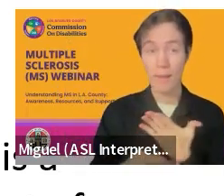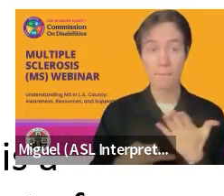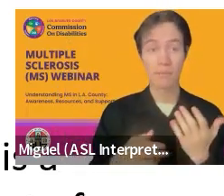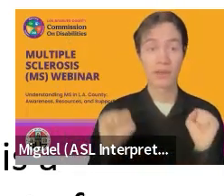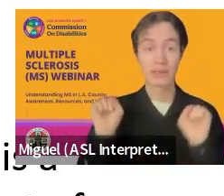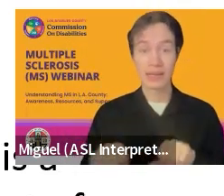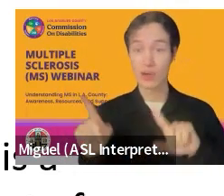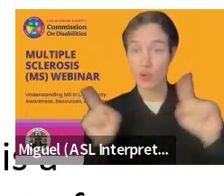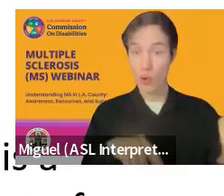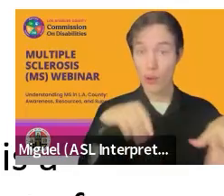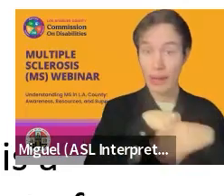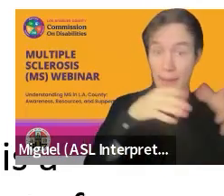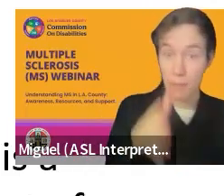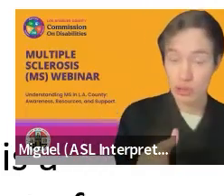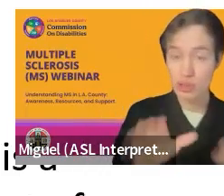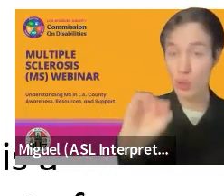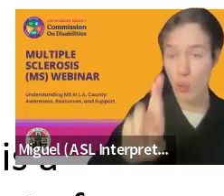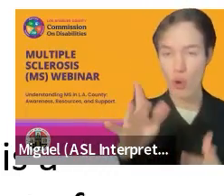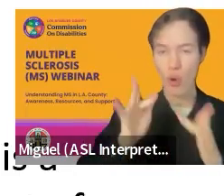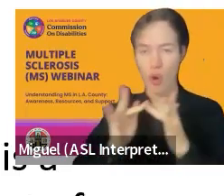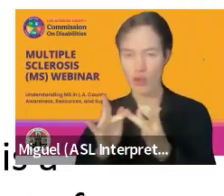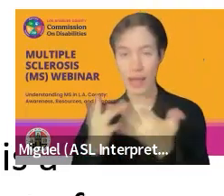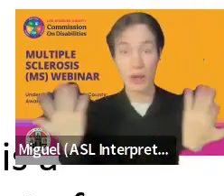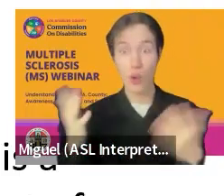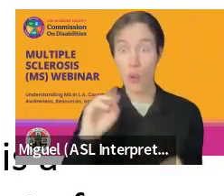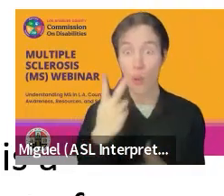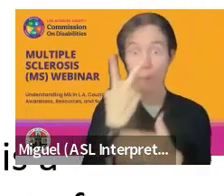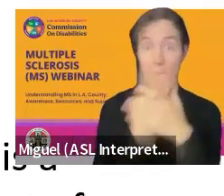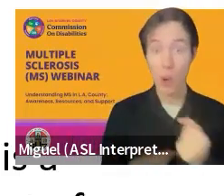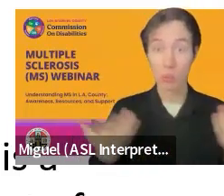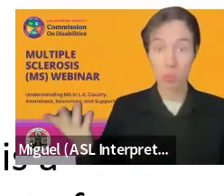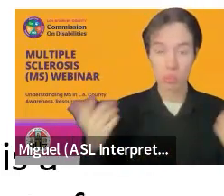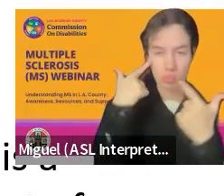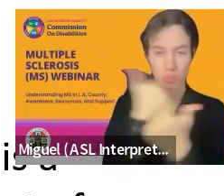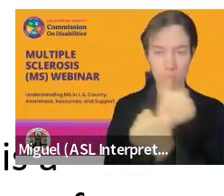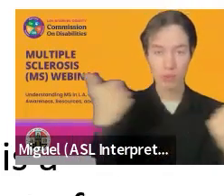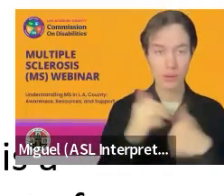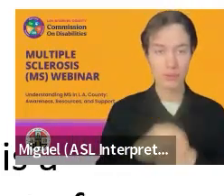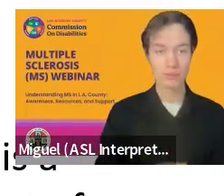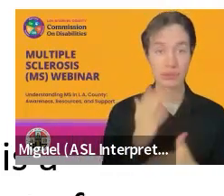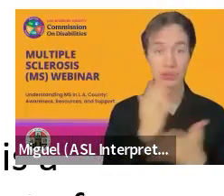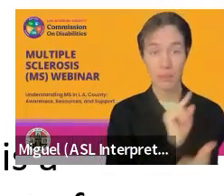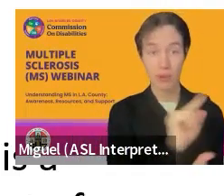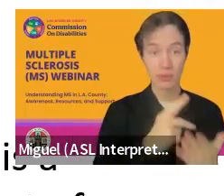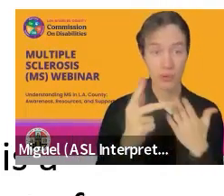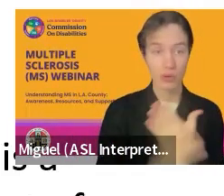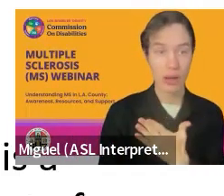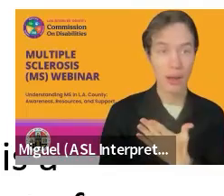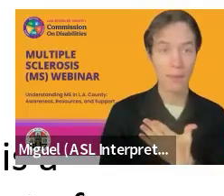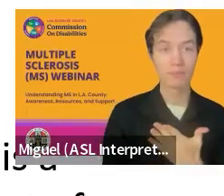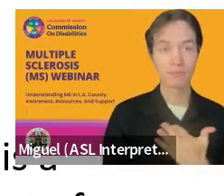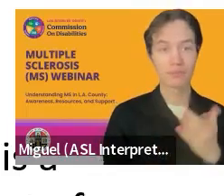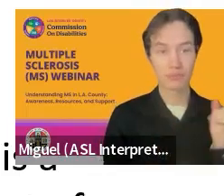and hybrid options as well. Some of those, they're called Beyond Diagnosis, a cognitive fitness program, Living Well